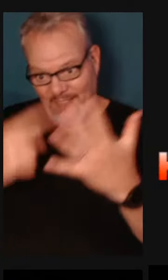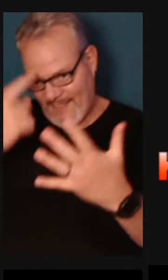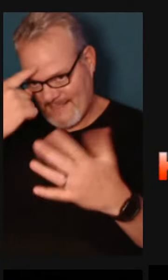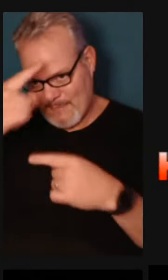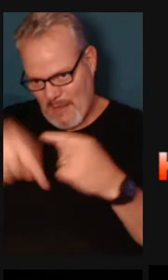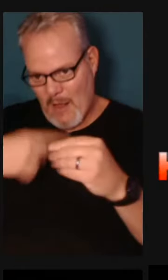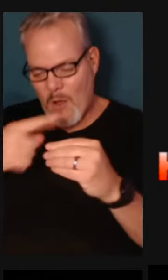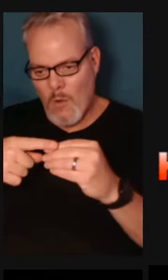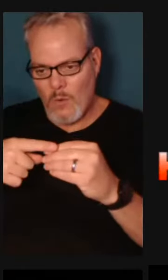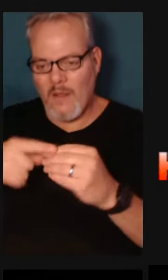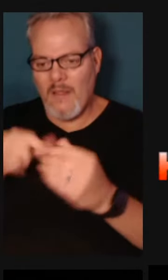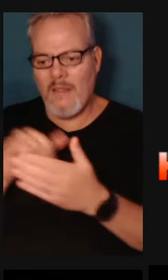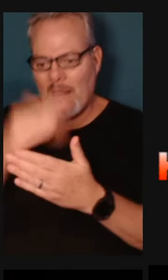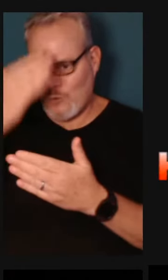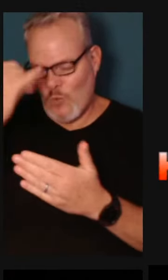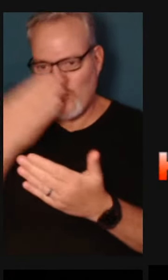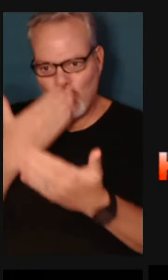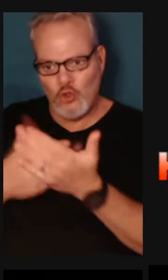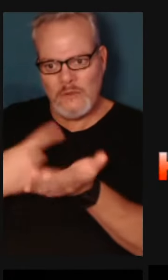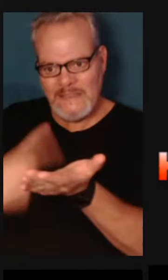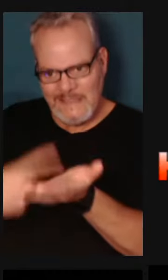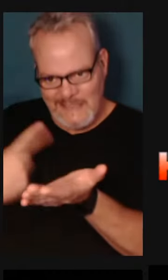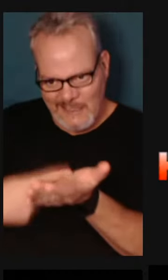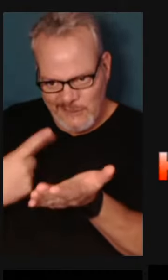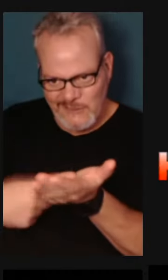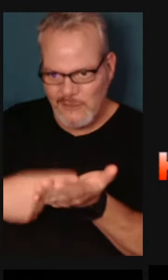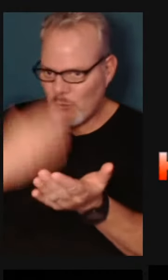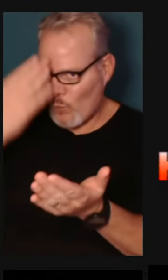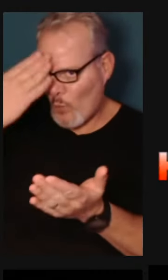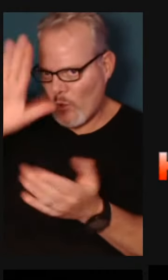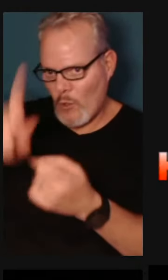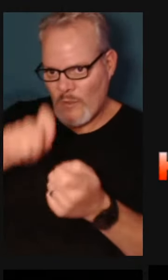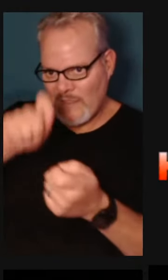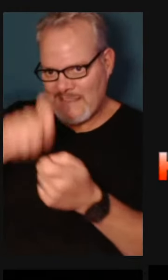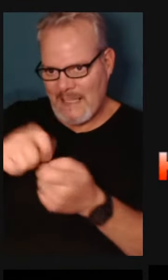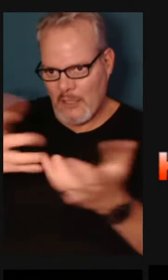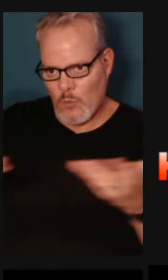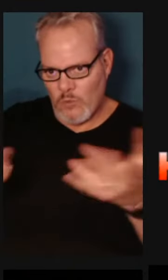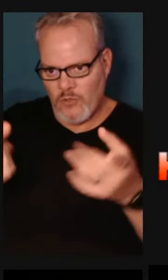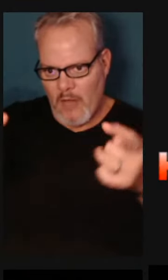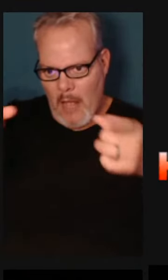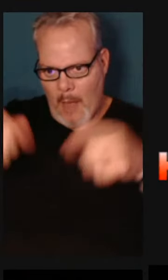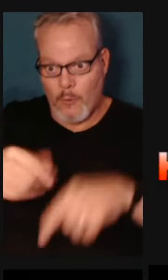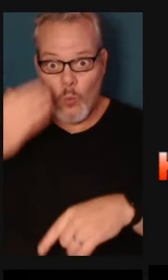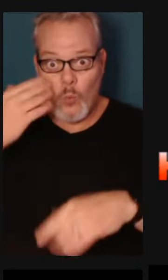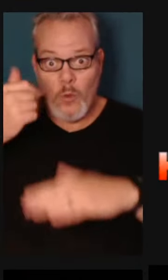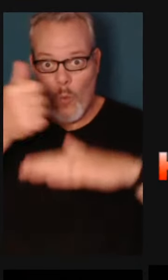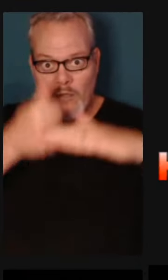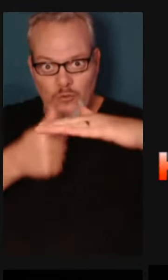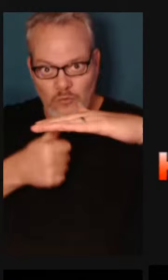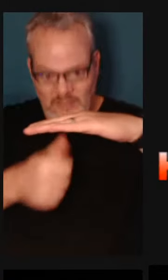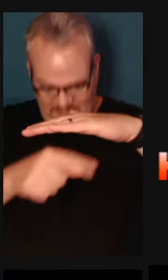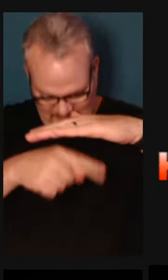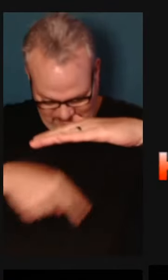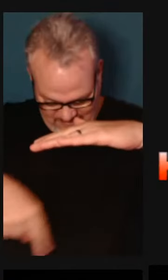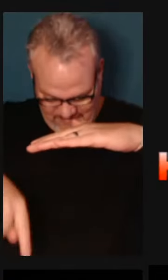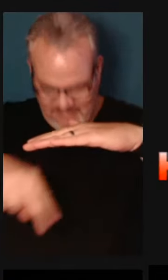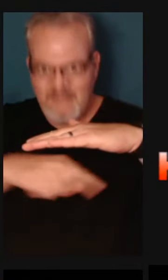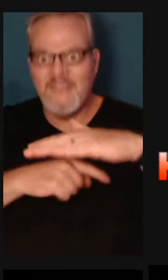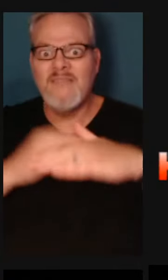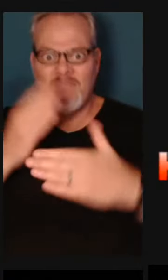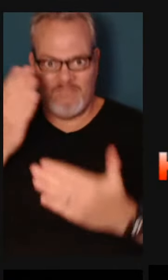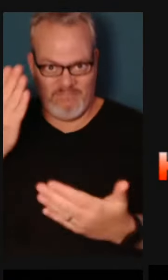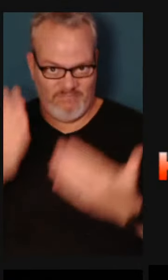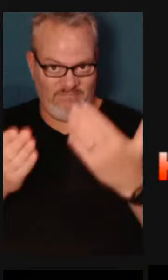out there for discussion, really, right? As we don't know exactly what will happen. We know that the structure deeper down is unlikely to change. I mean, there you